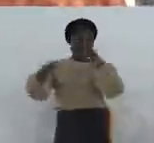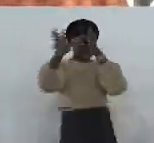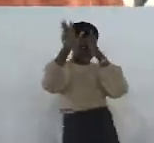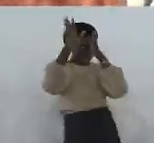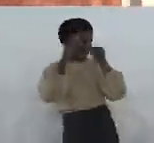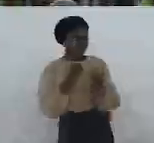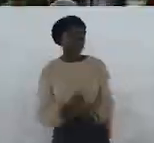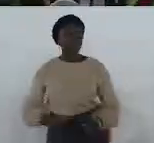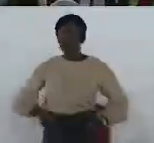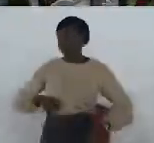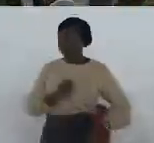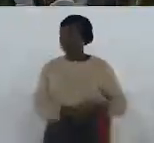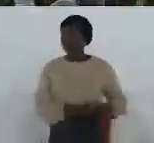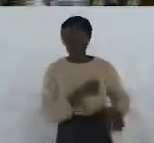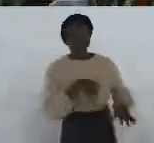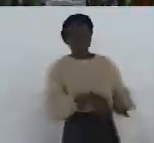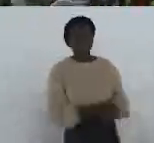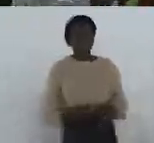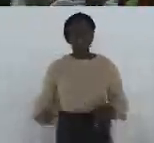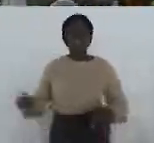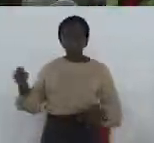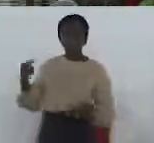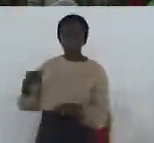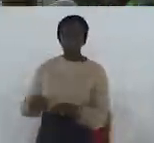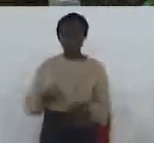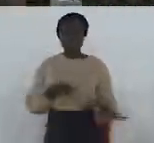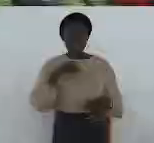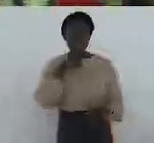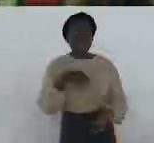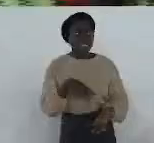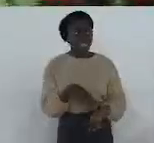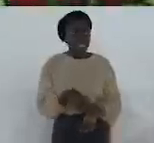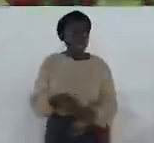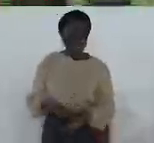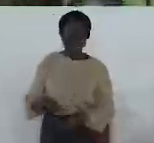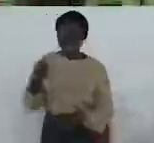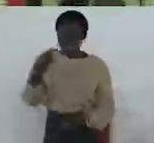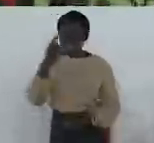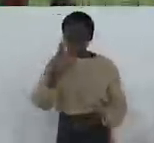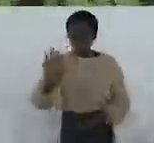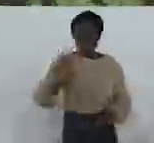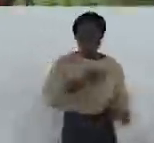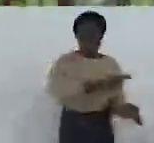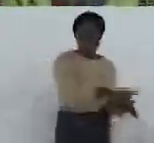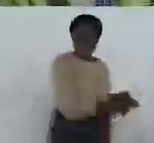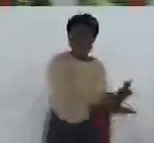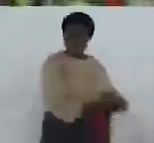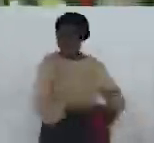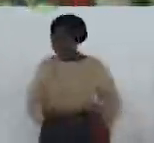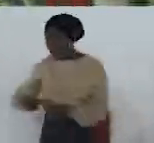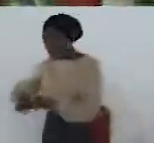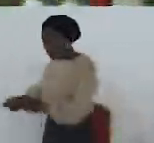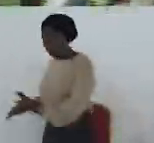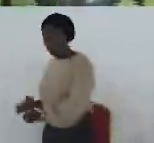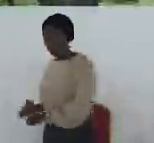forward if your neighb is standing like a statue me your ne neb give me space give me